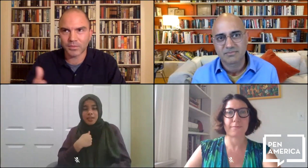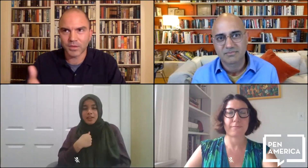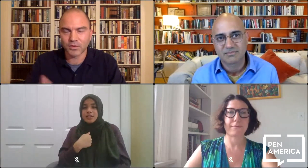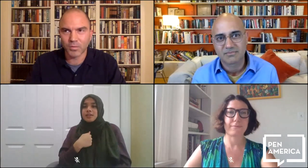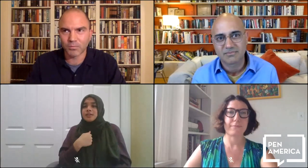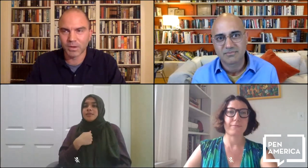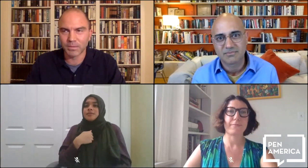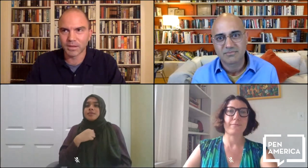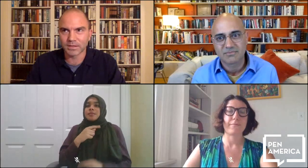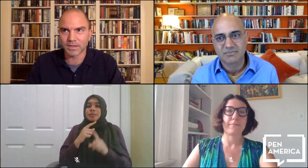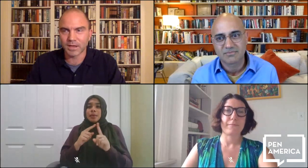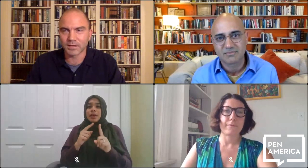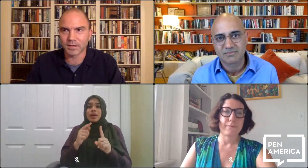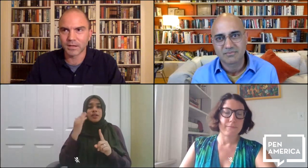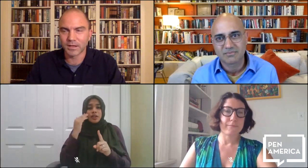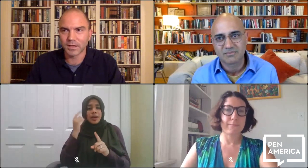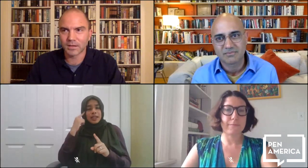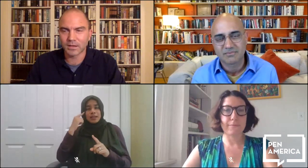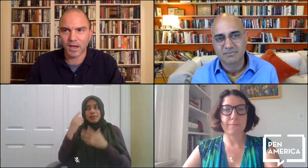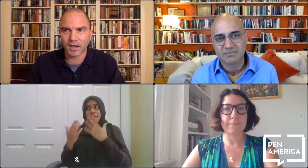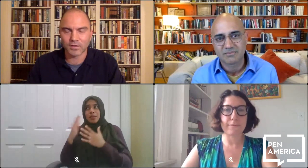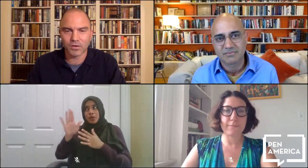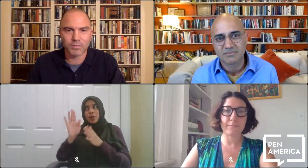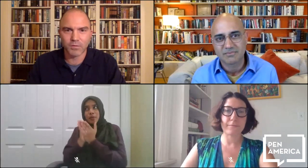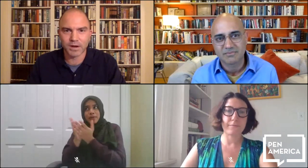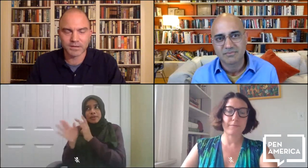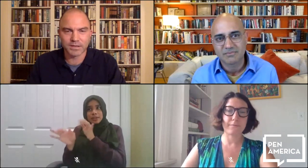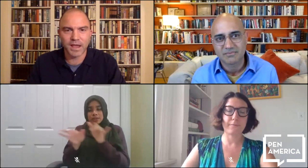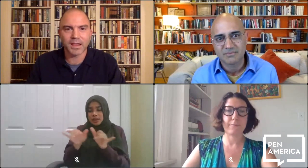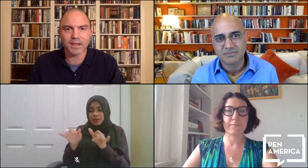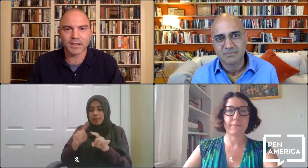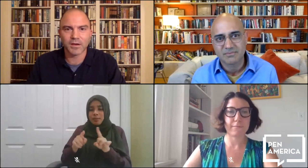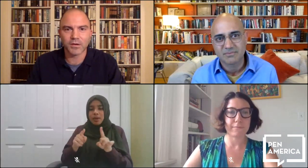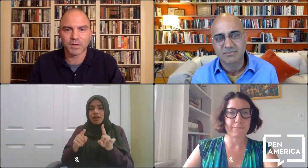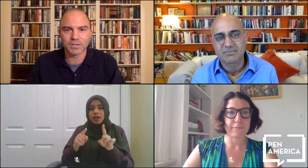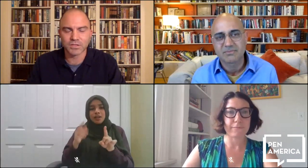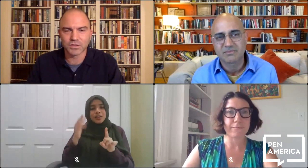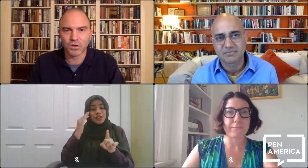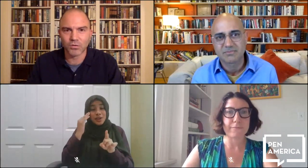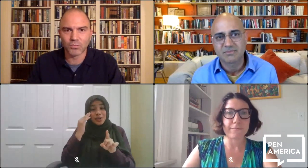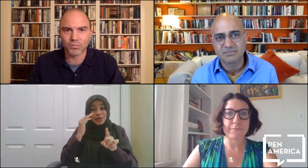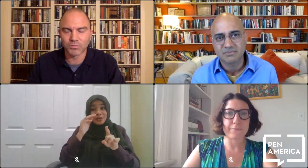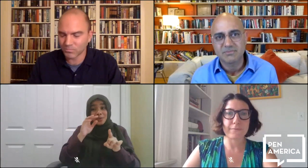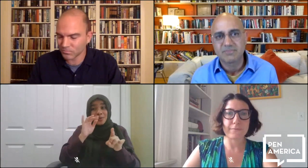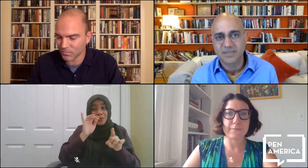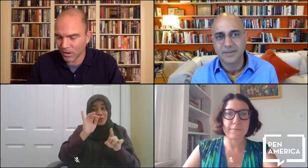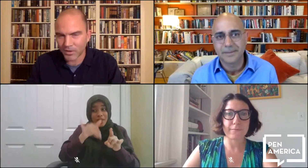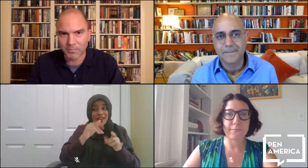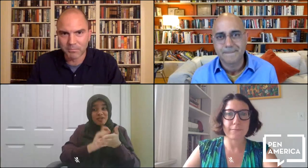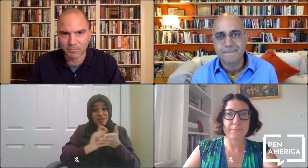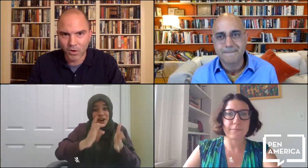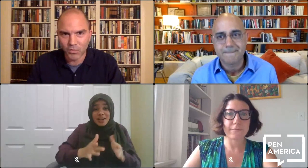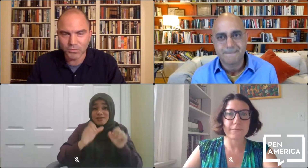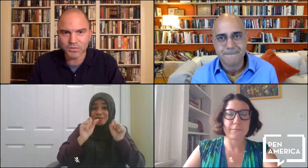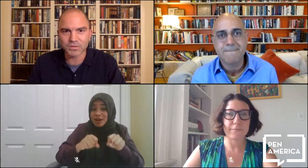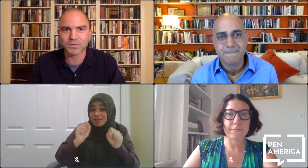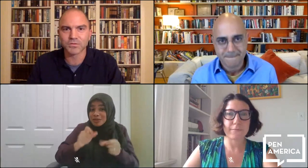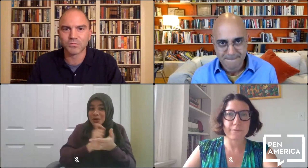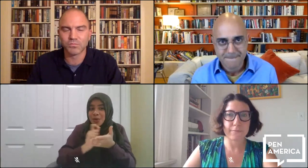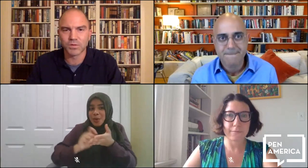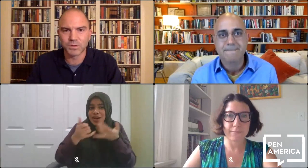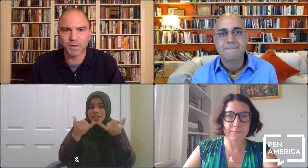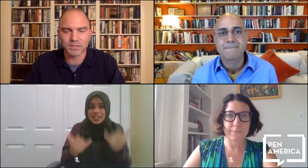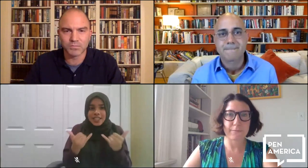and I think your book might be like this, Ayad. The guy could have been writing today, it's so on the nose